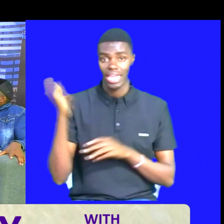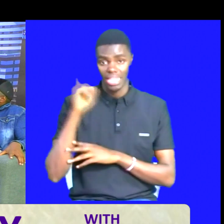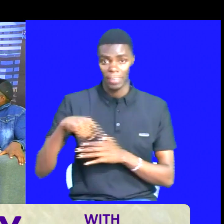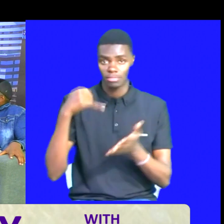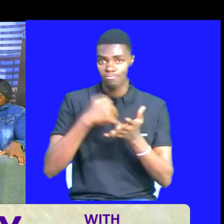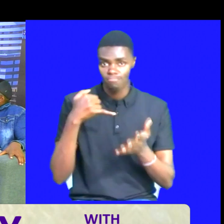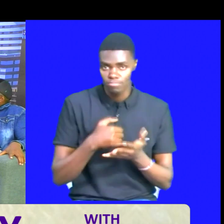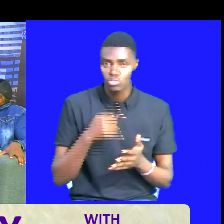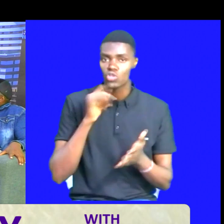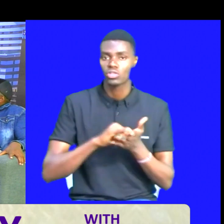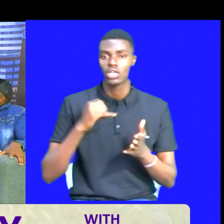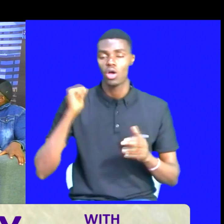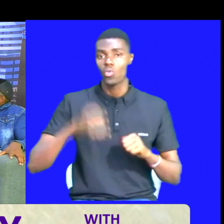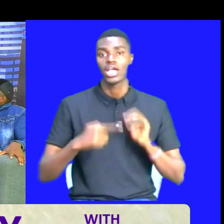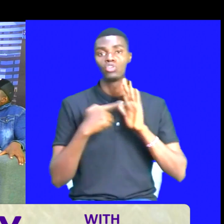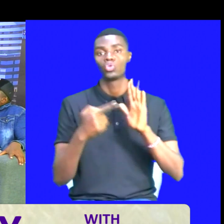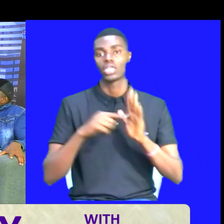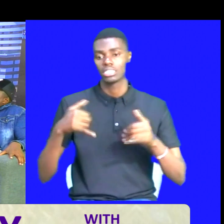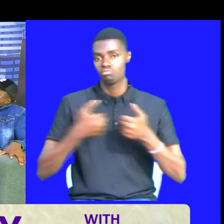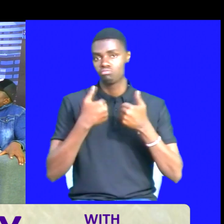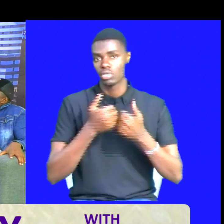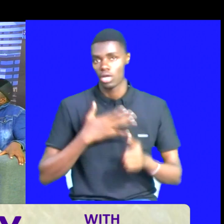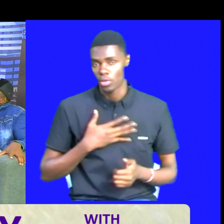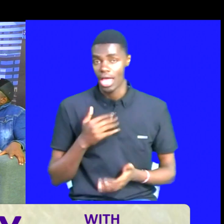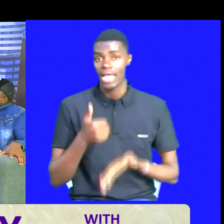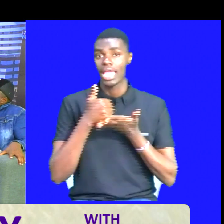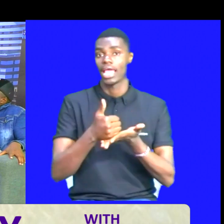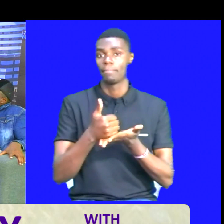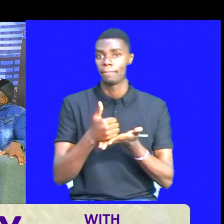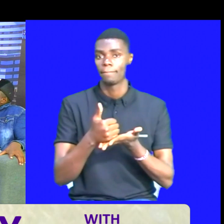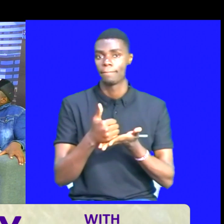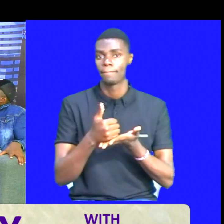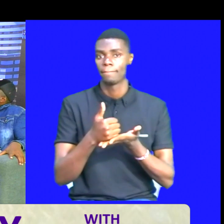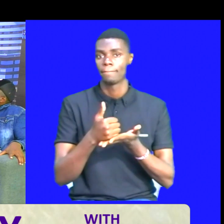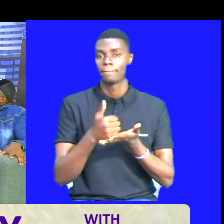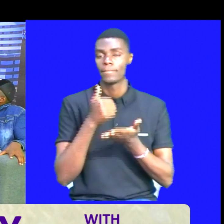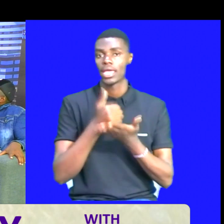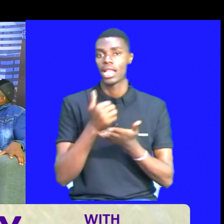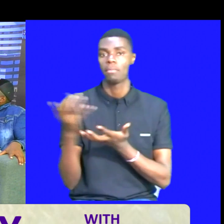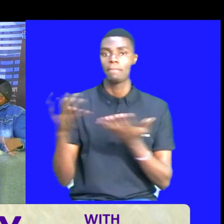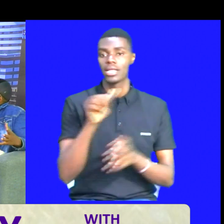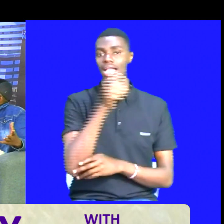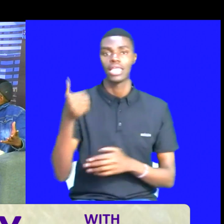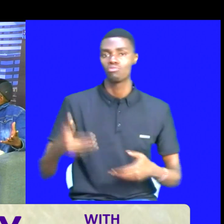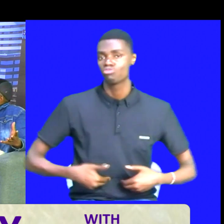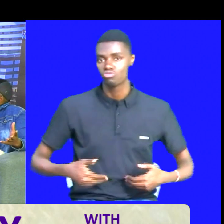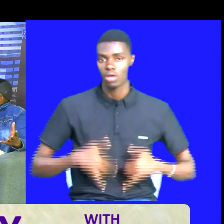least showcase our game, which maybe it will also help us and even help bring other junior players to see